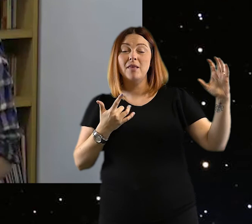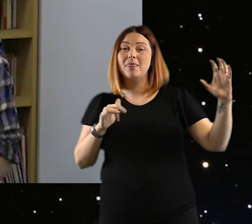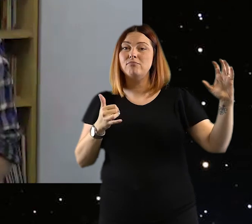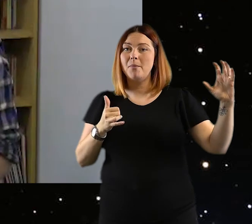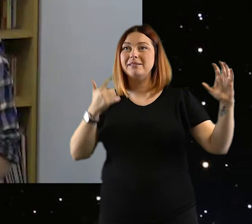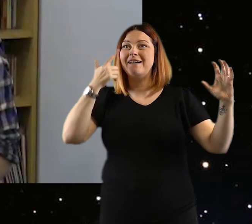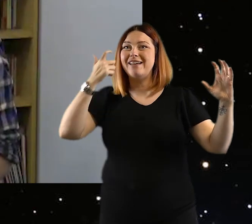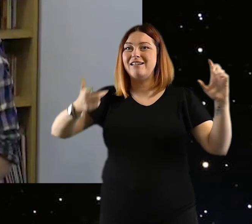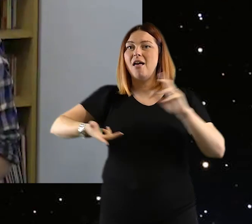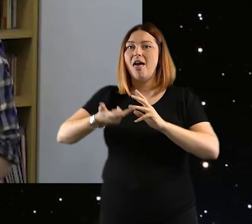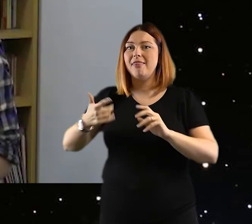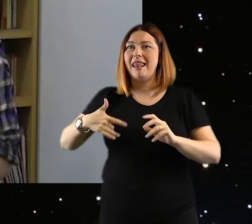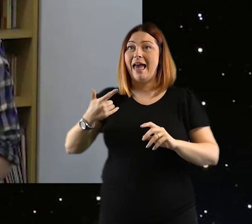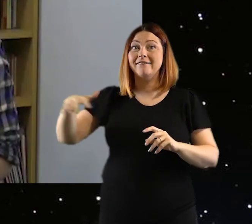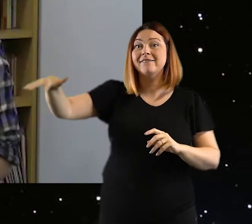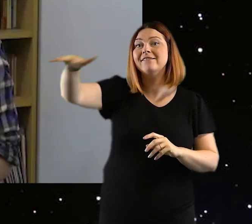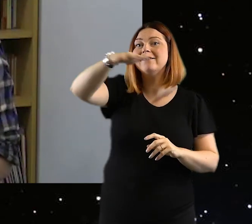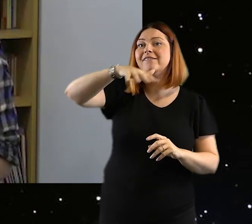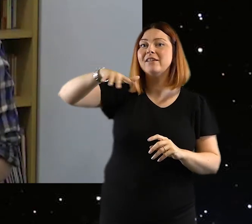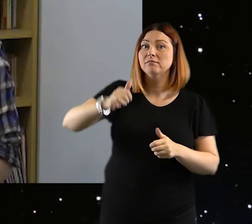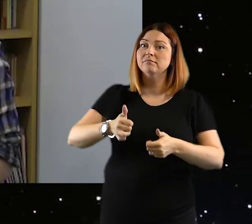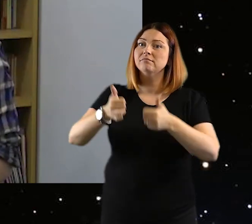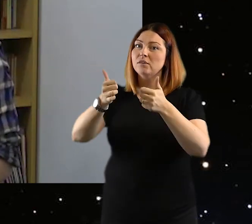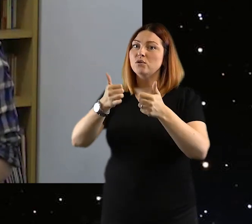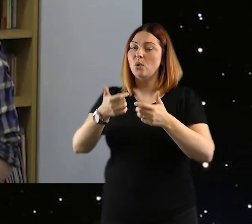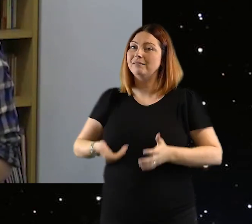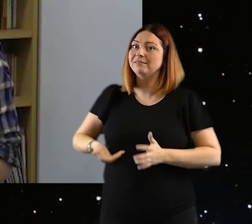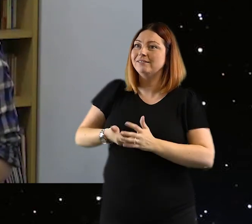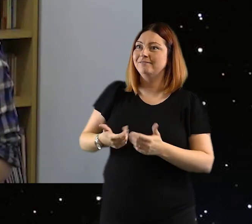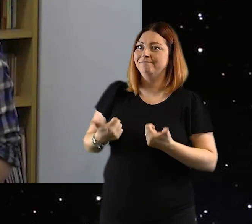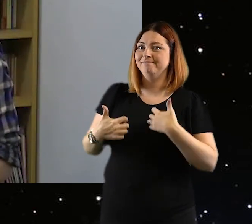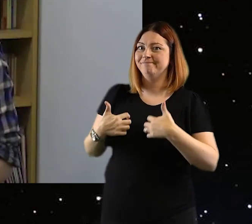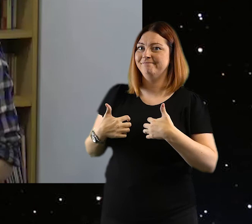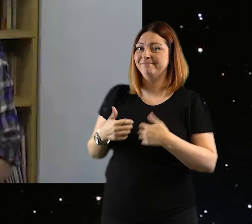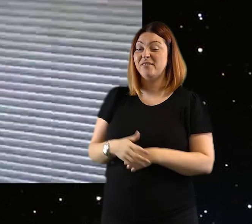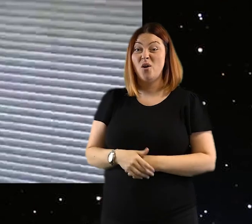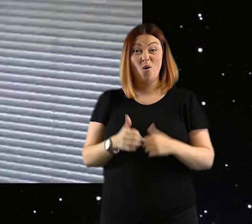of finding life, this is a big sort of uplift to the calculation, I think.